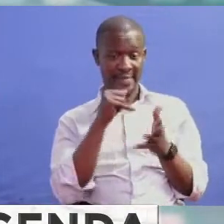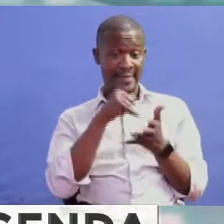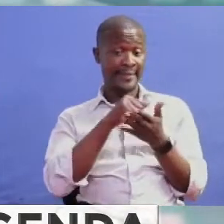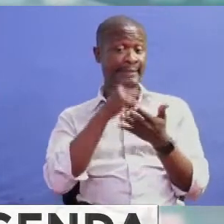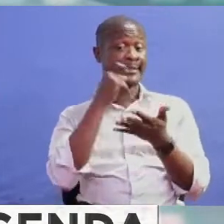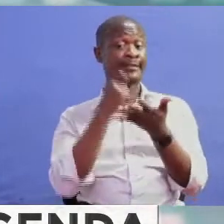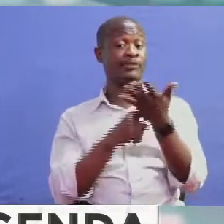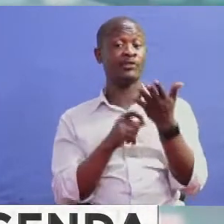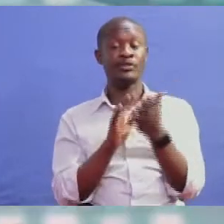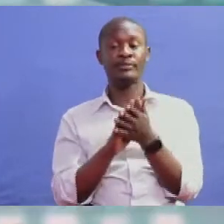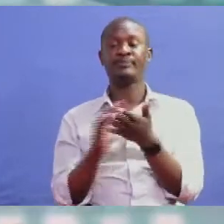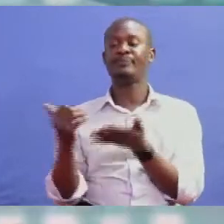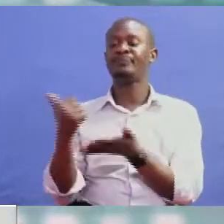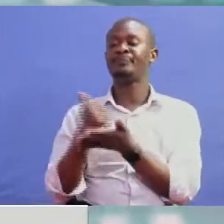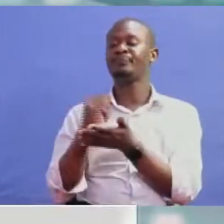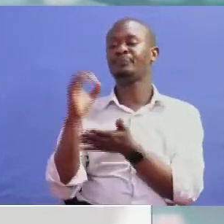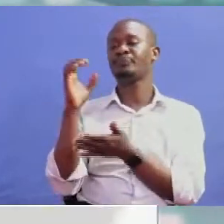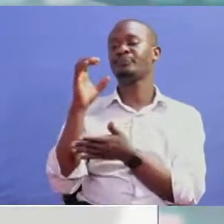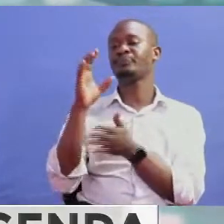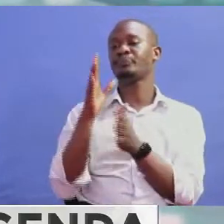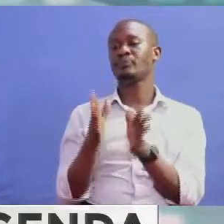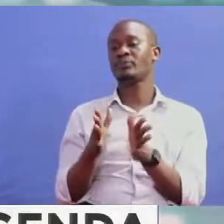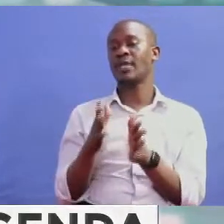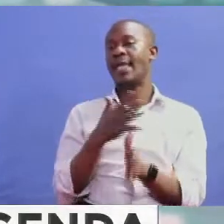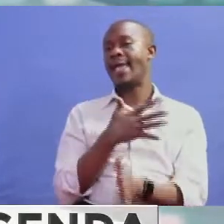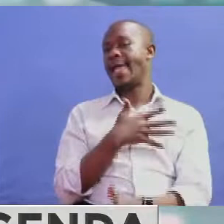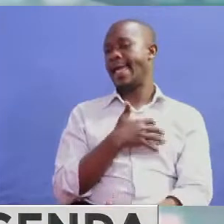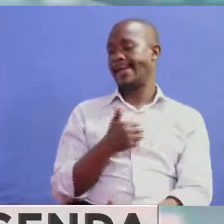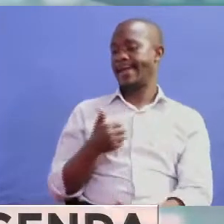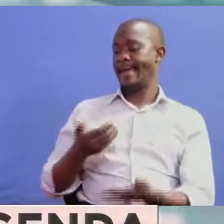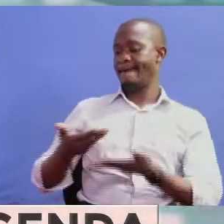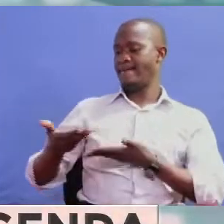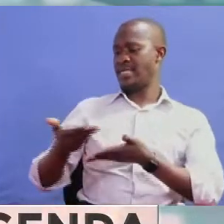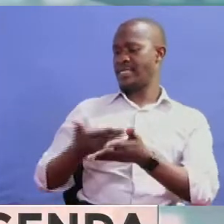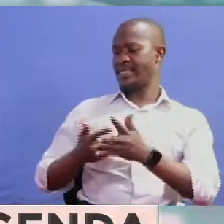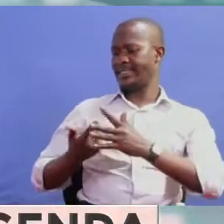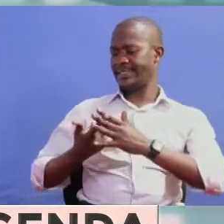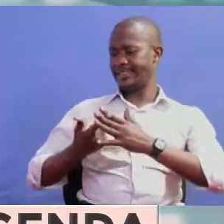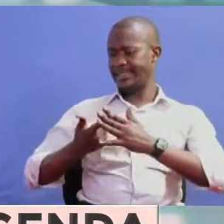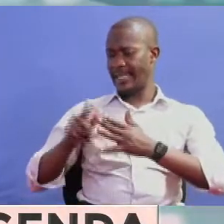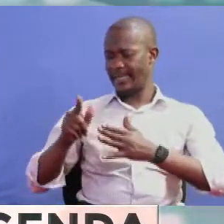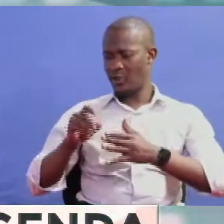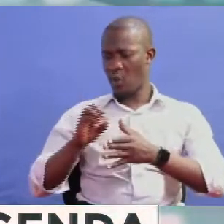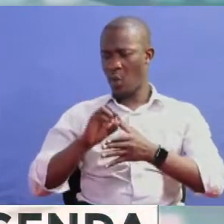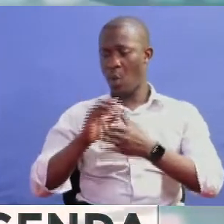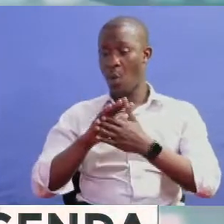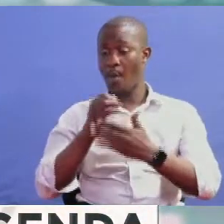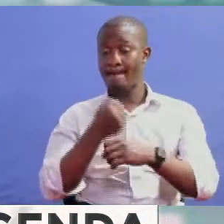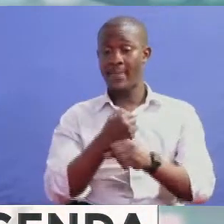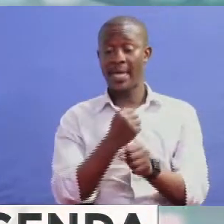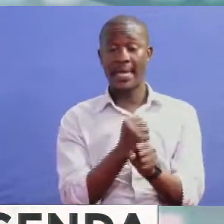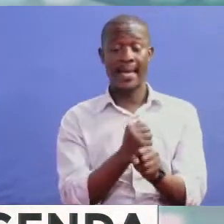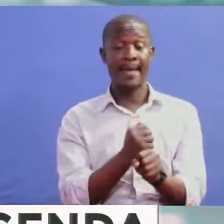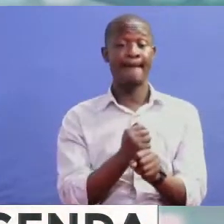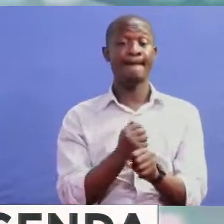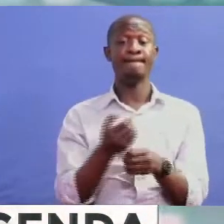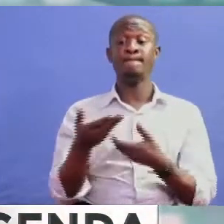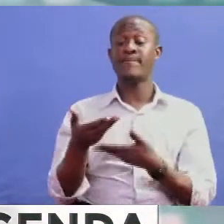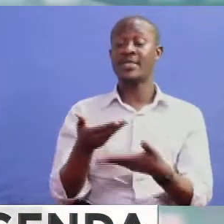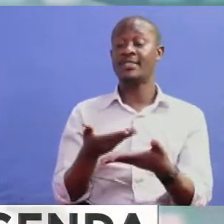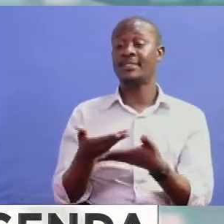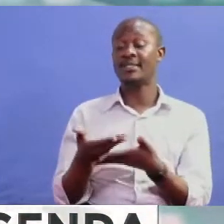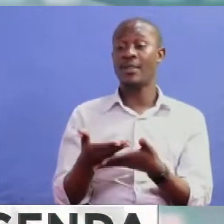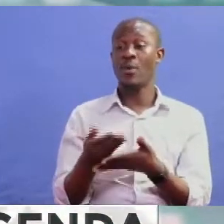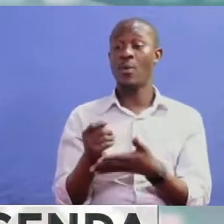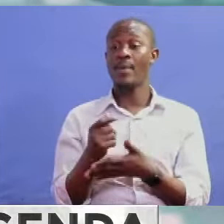to recruit customers. And business begins, or you start making business, or you start